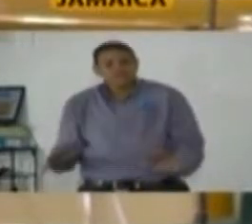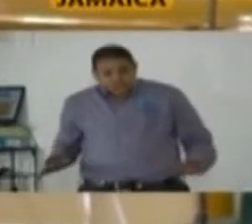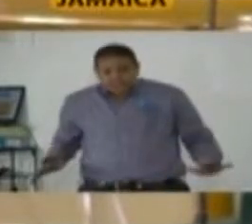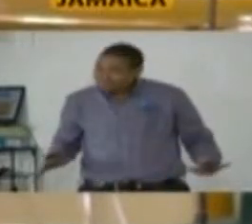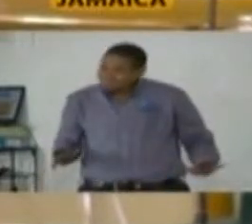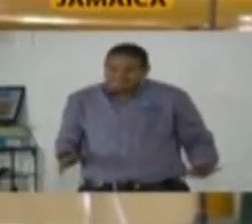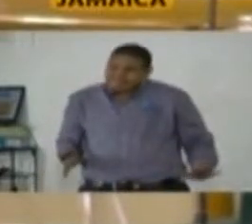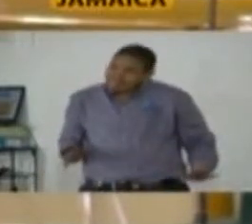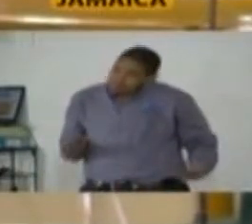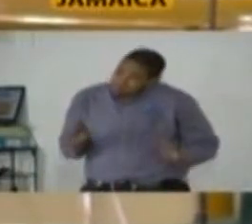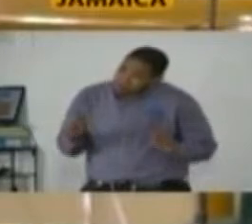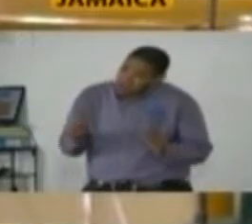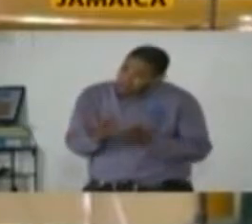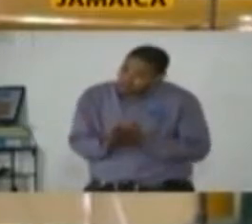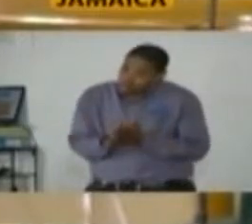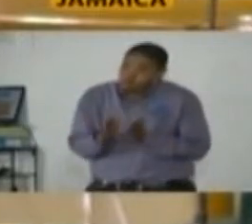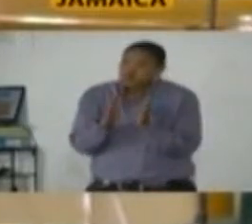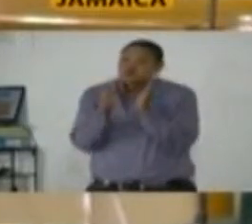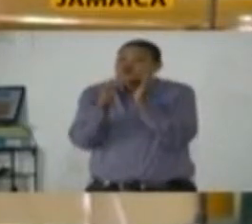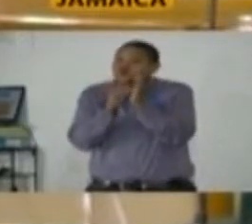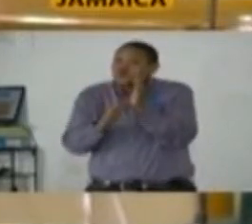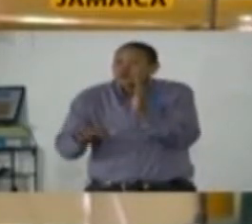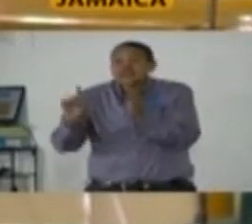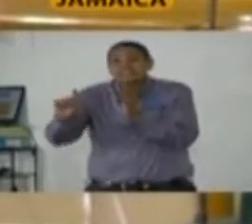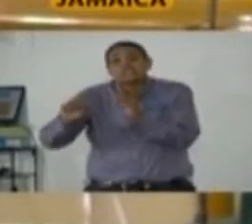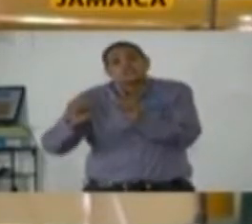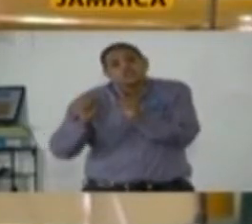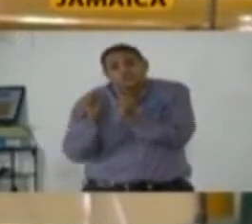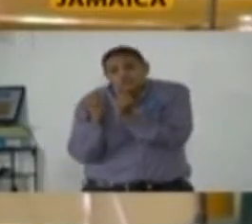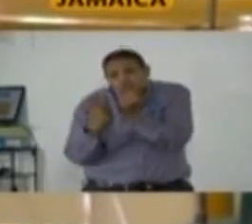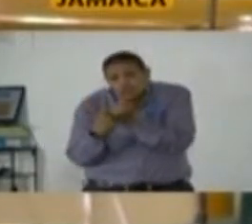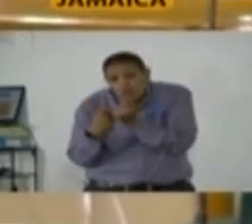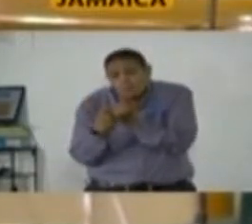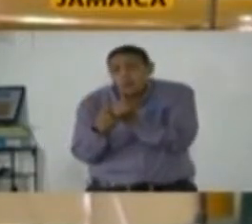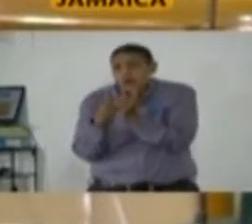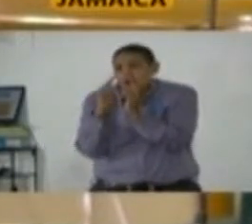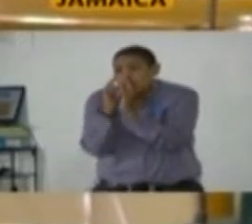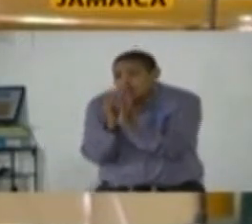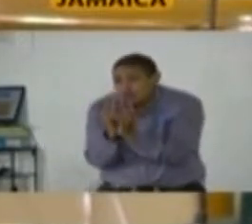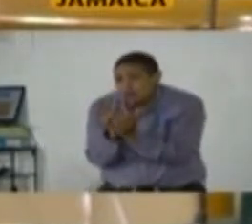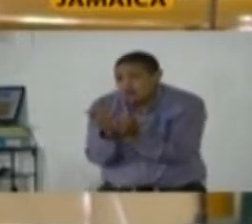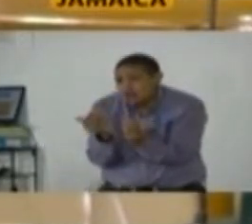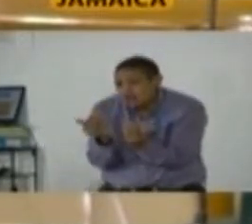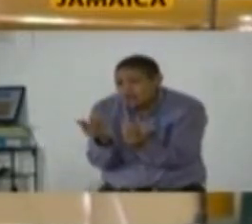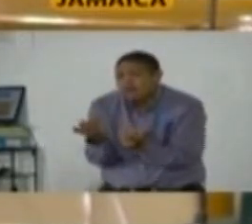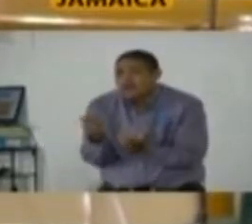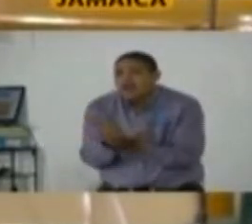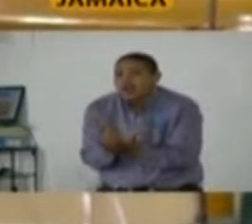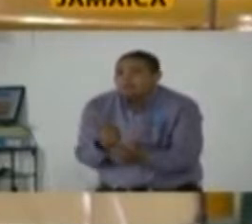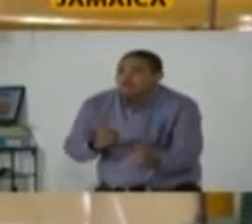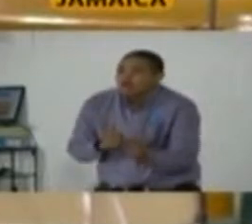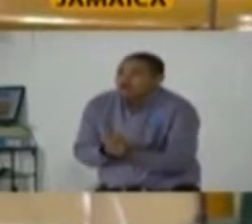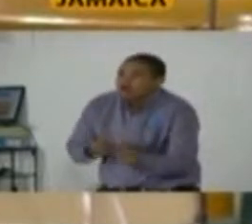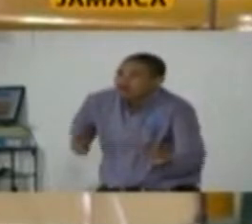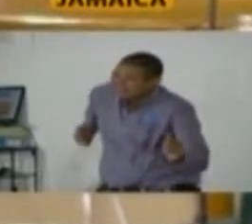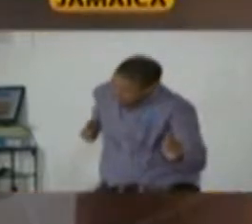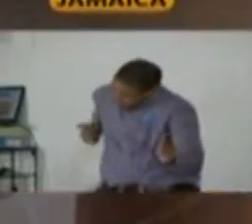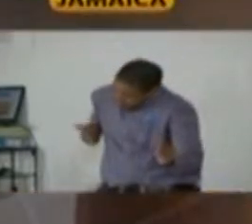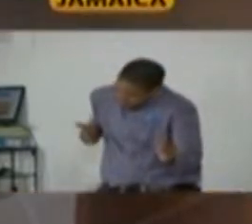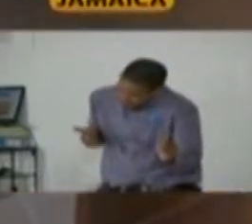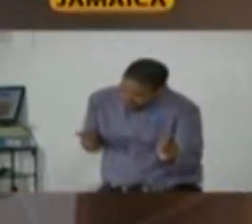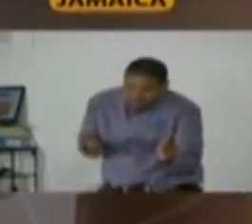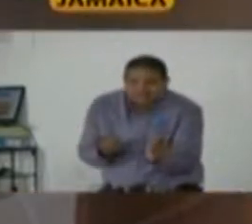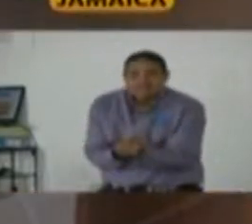need tailored and sustained support to help them readjust and catch up after the pandemic. In